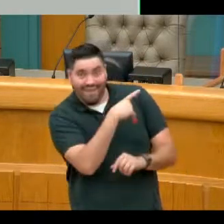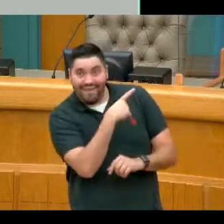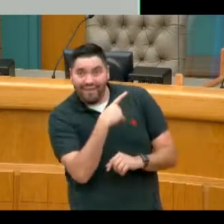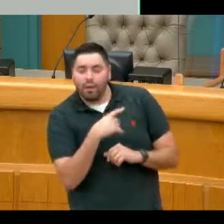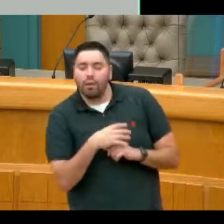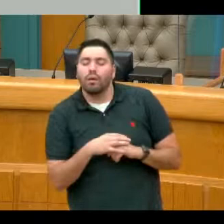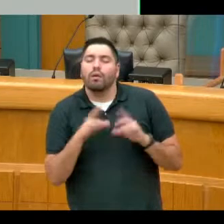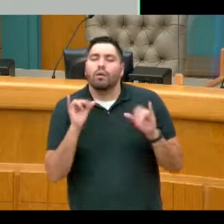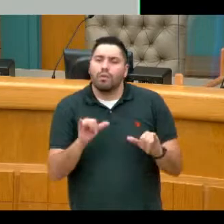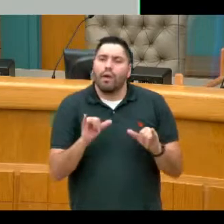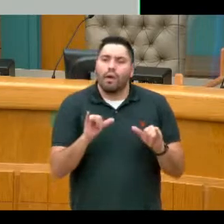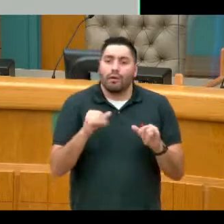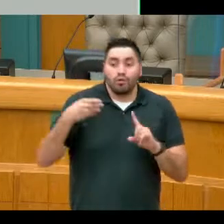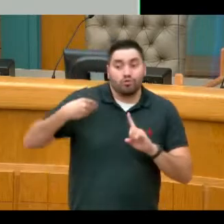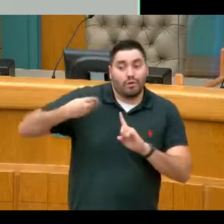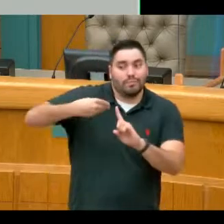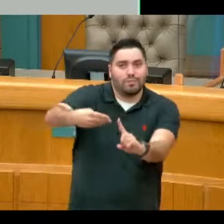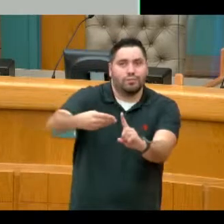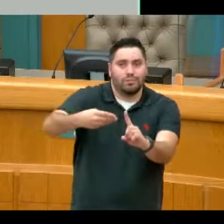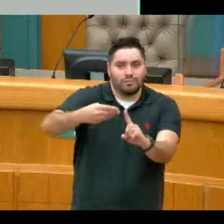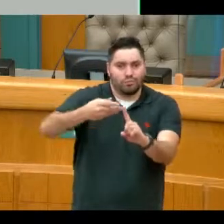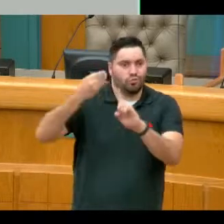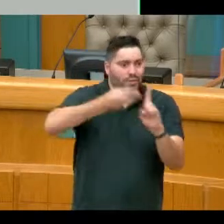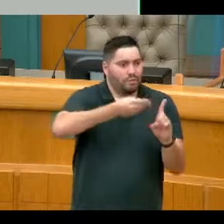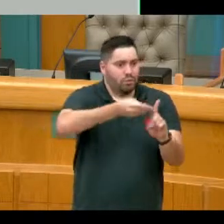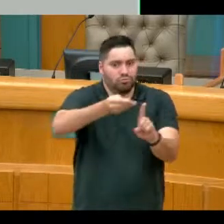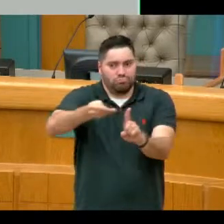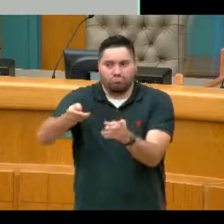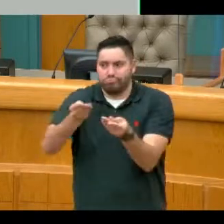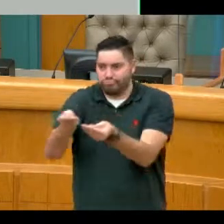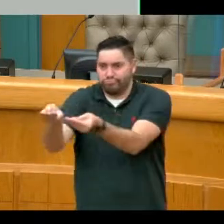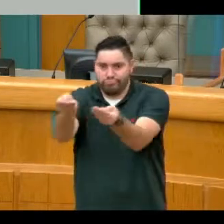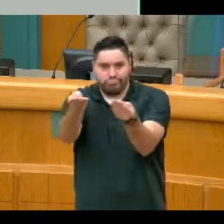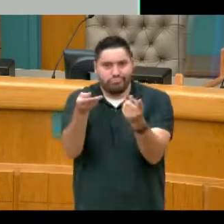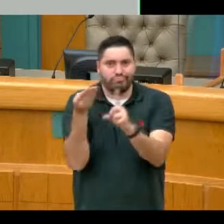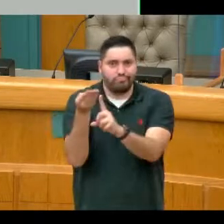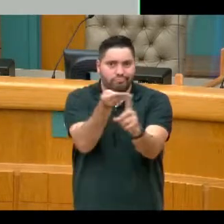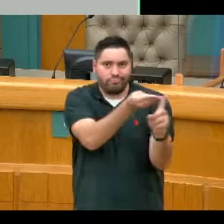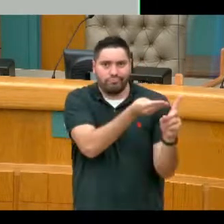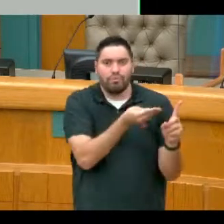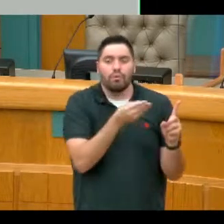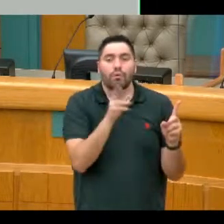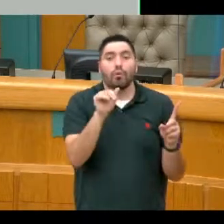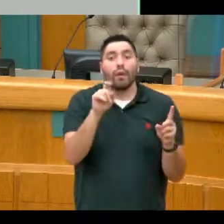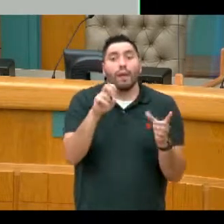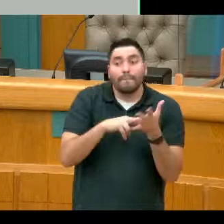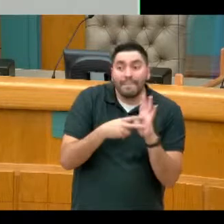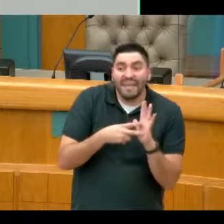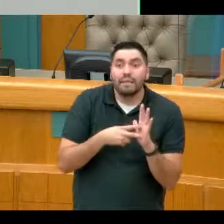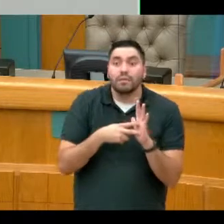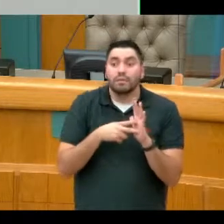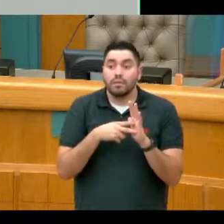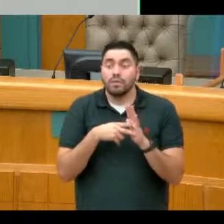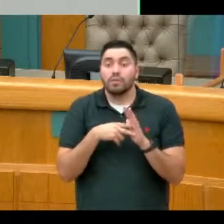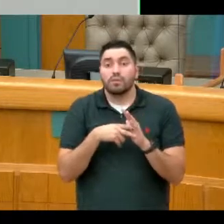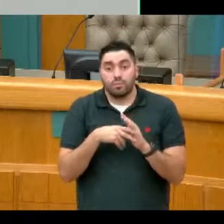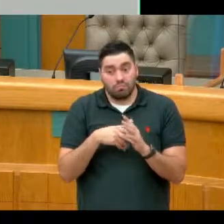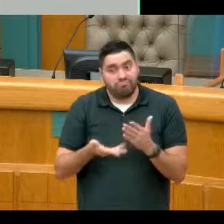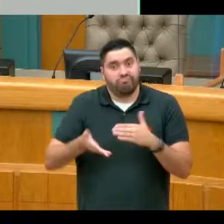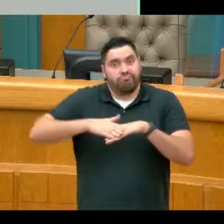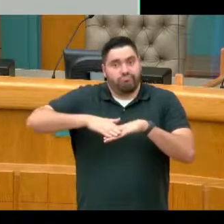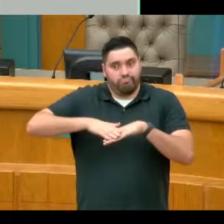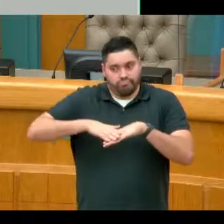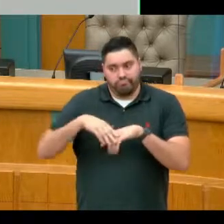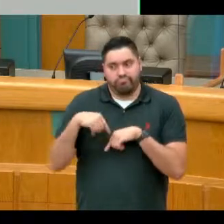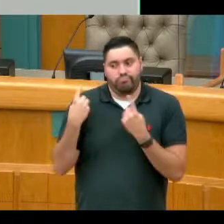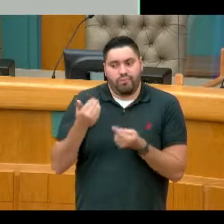models. One model that really we haven't changed the parameterization of it for about 2.5, 3 months now. It still